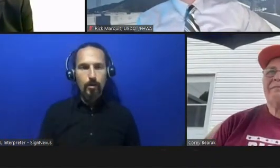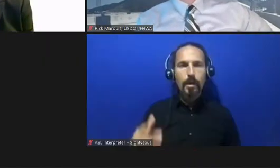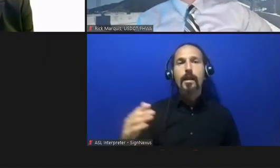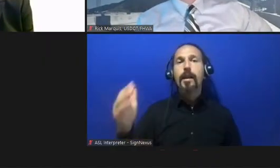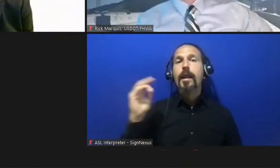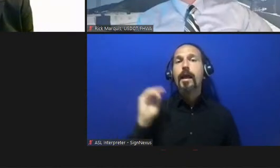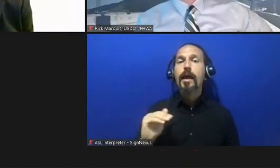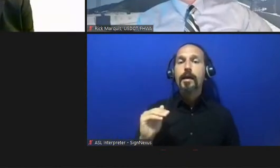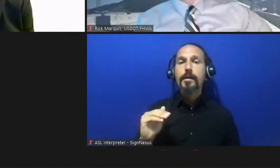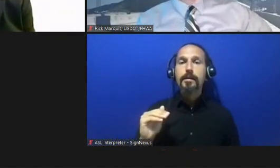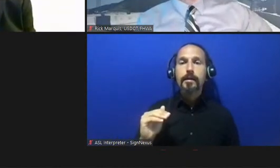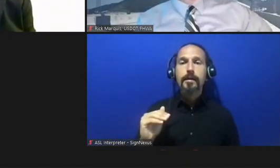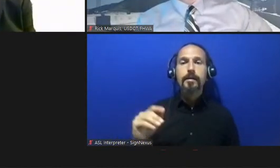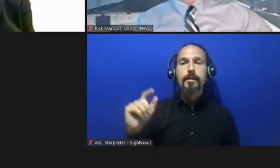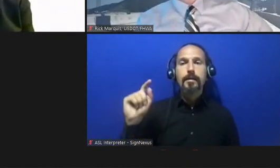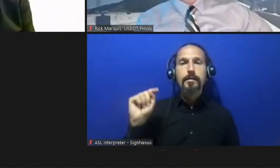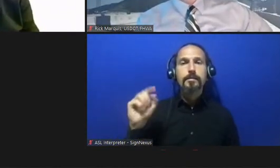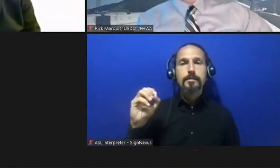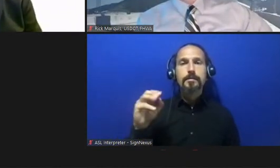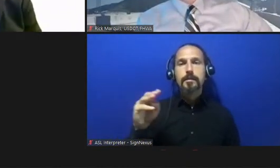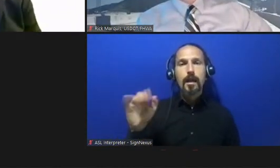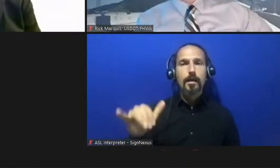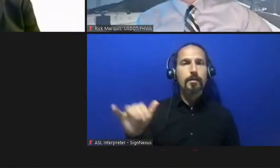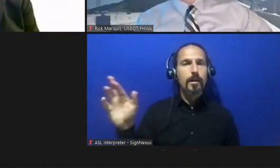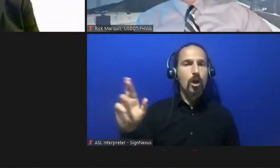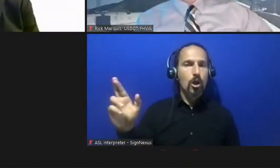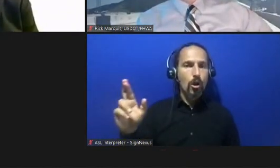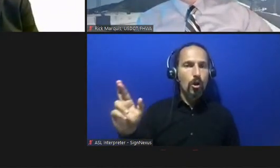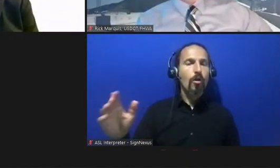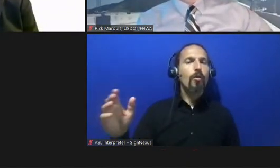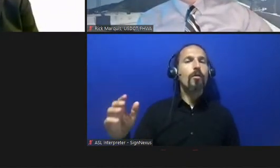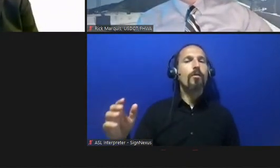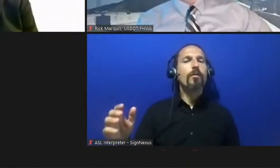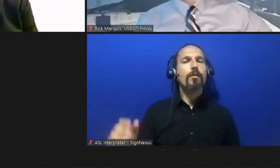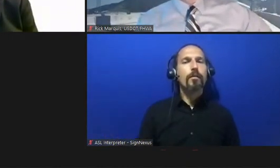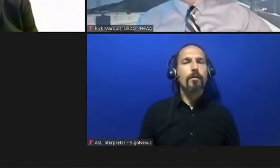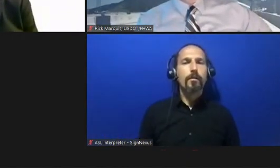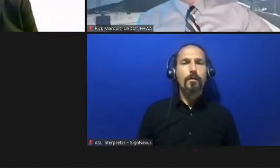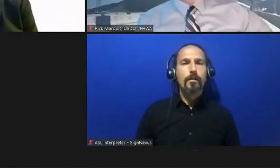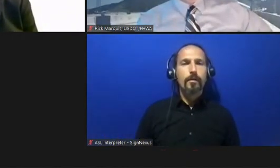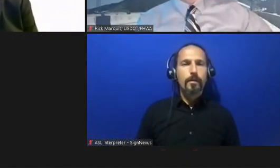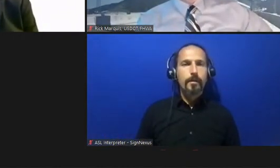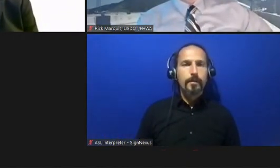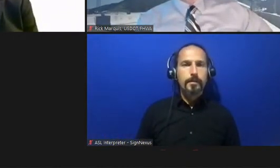speaker is tommy rukievich followed by jennifer beretta